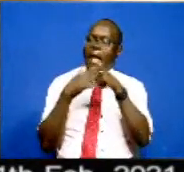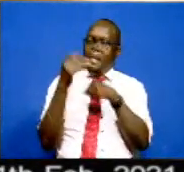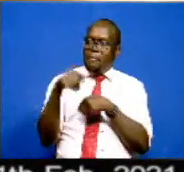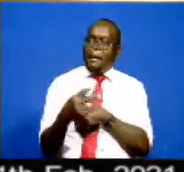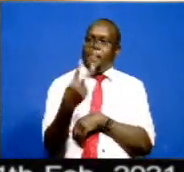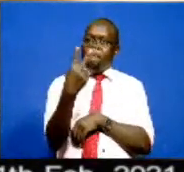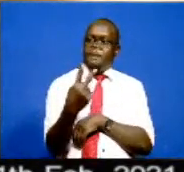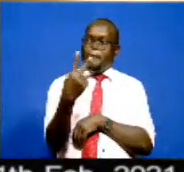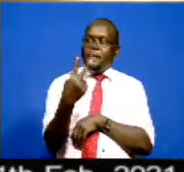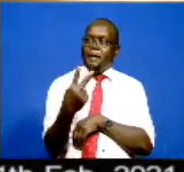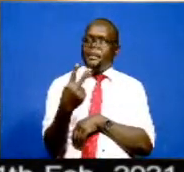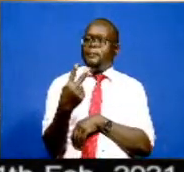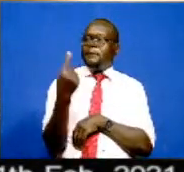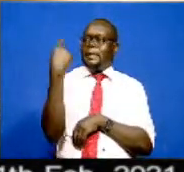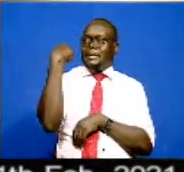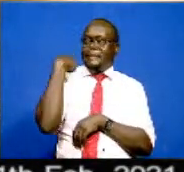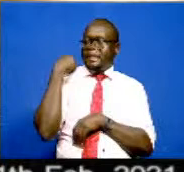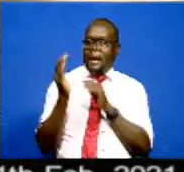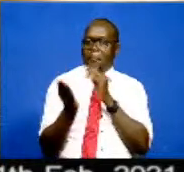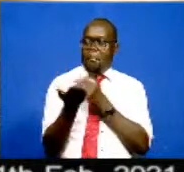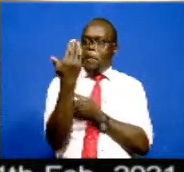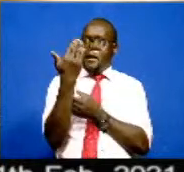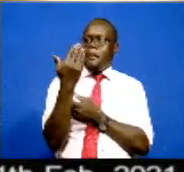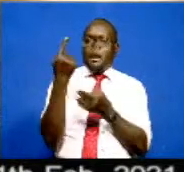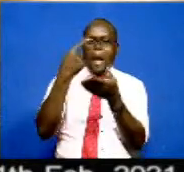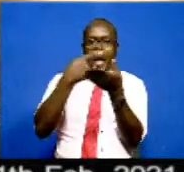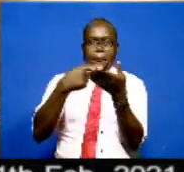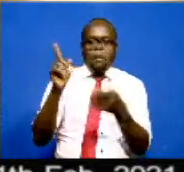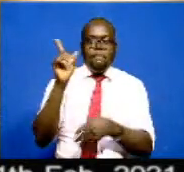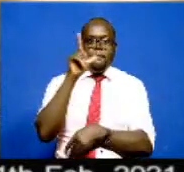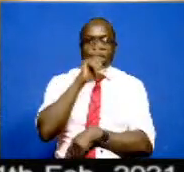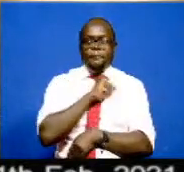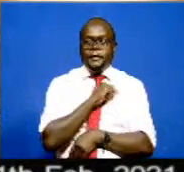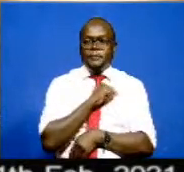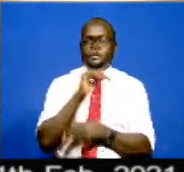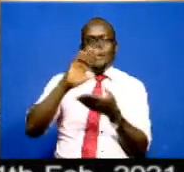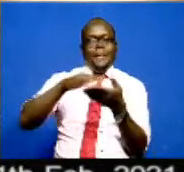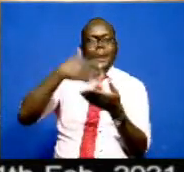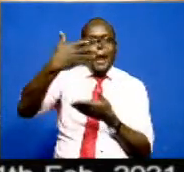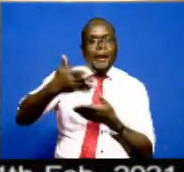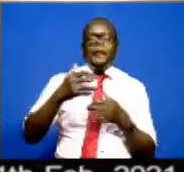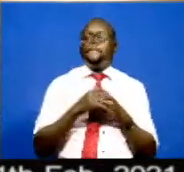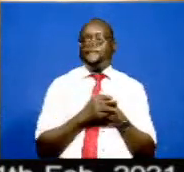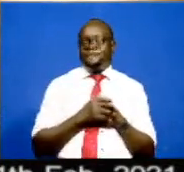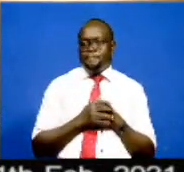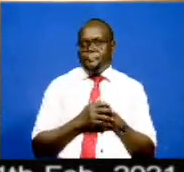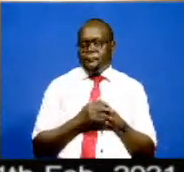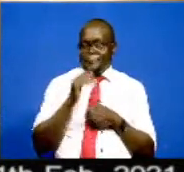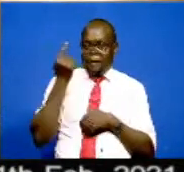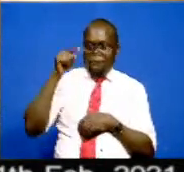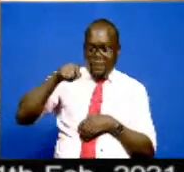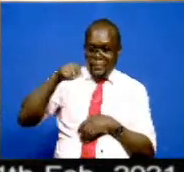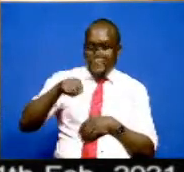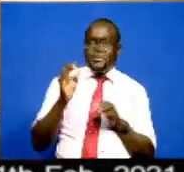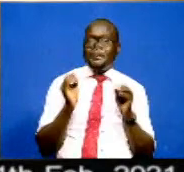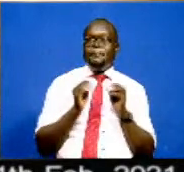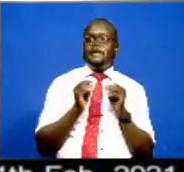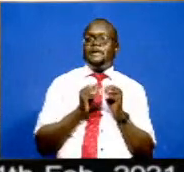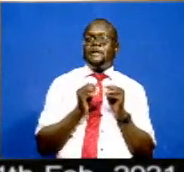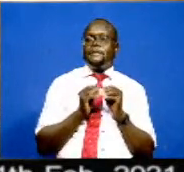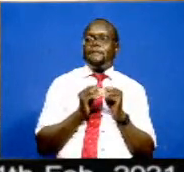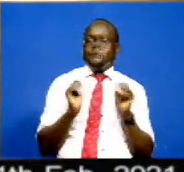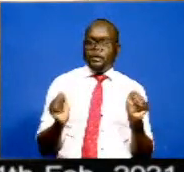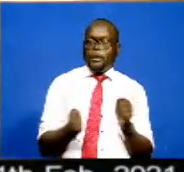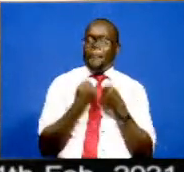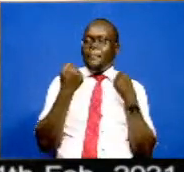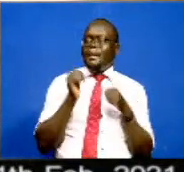It's just yesterday morning that you approved the new calendar for this session.